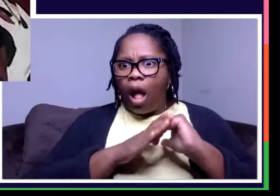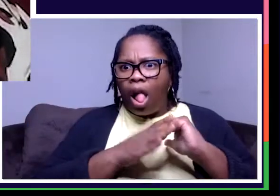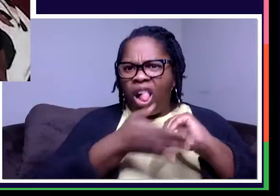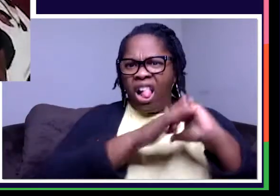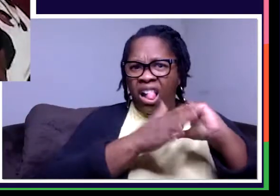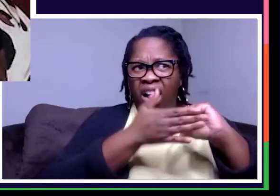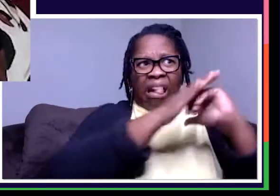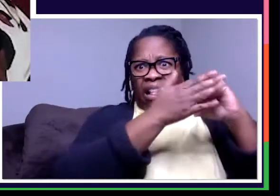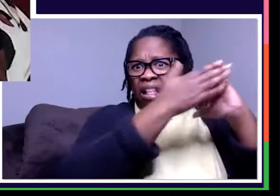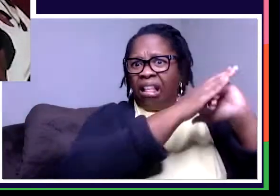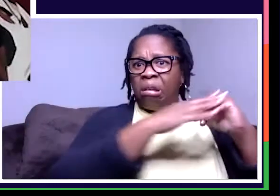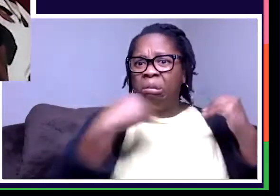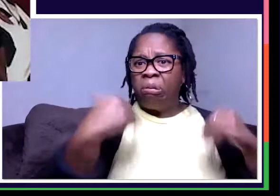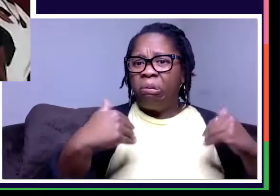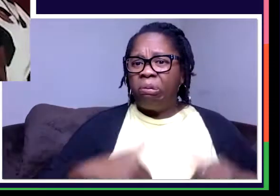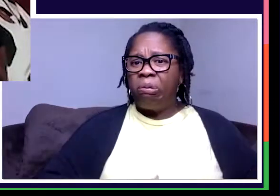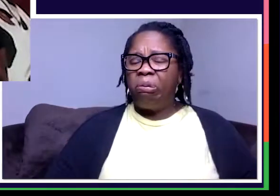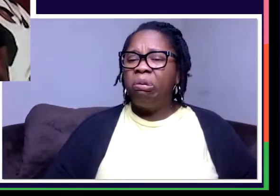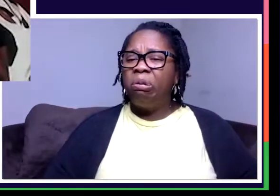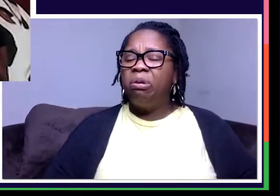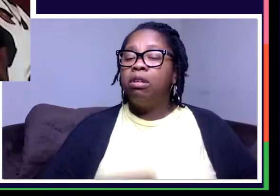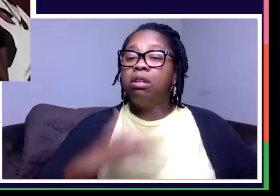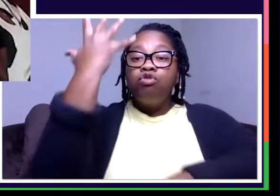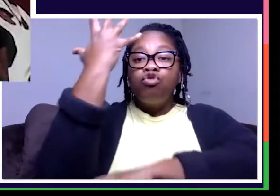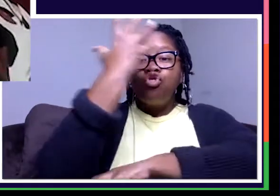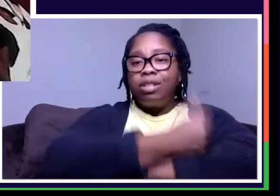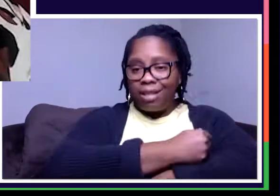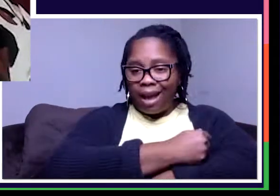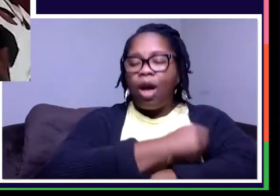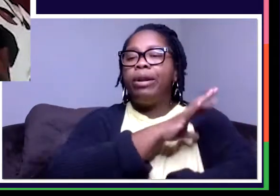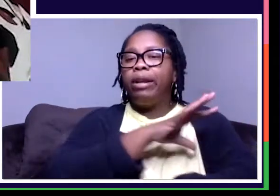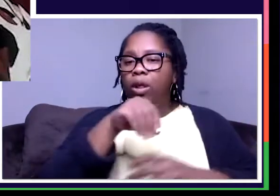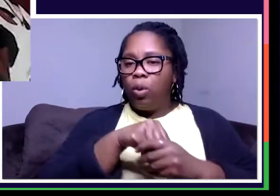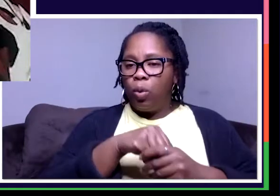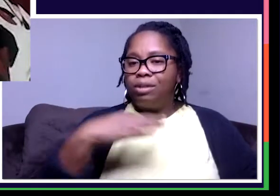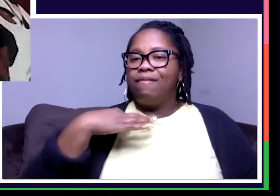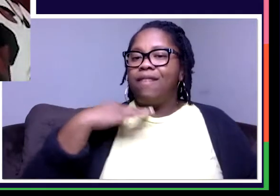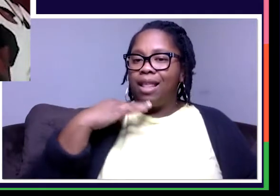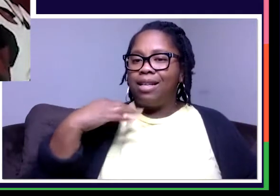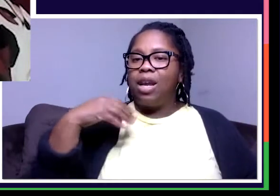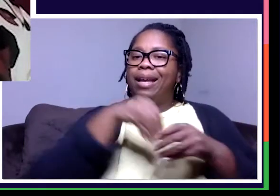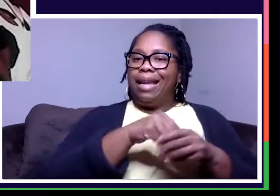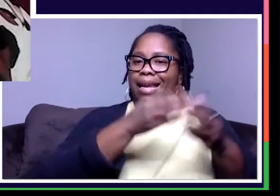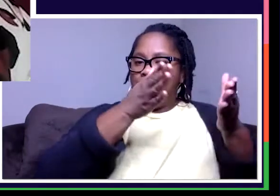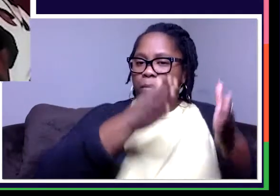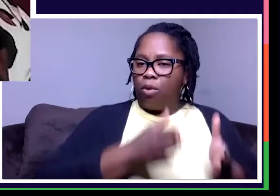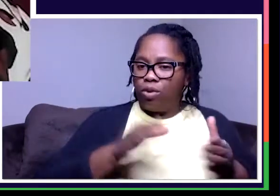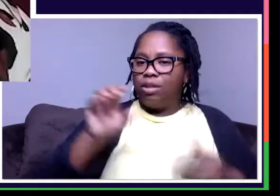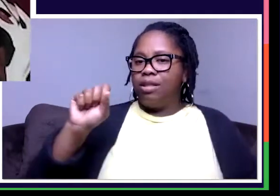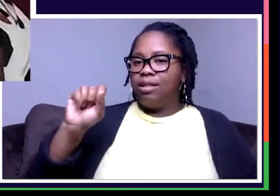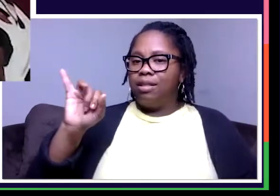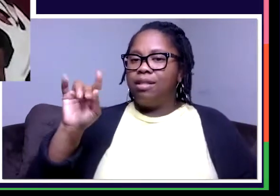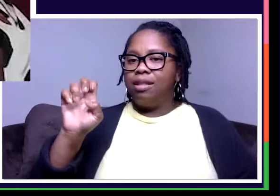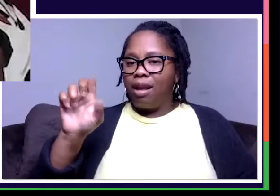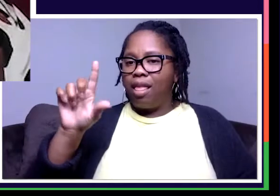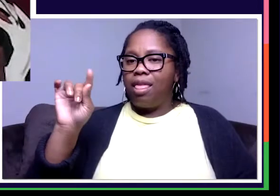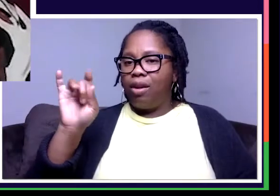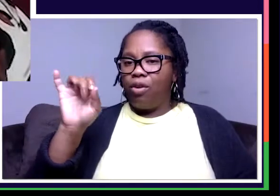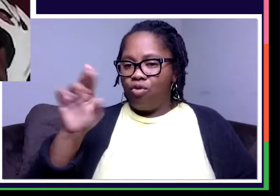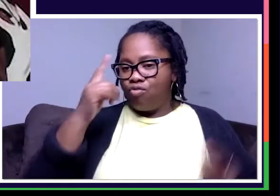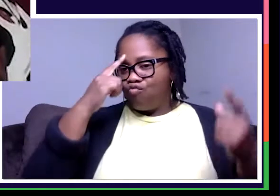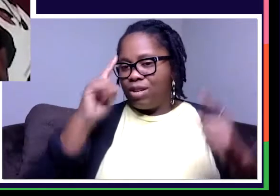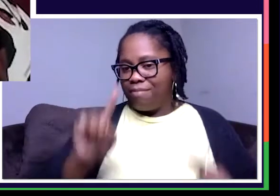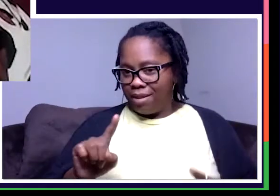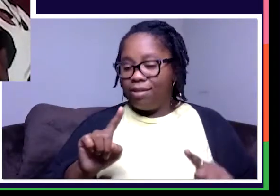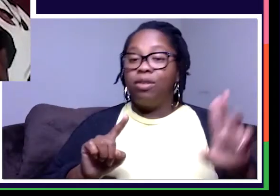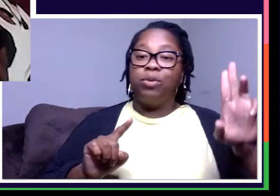COVID numbers. The shutdown includes programs in all of the voluntary in-person side